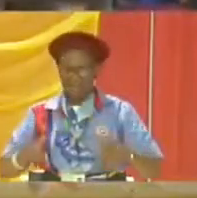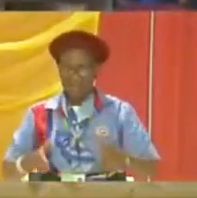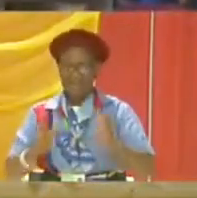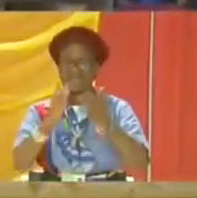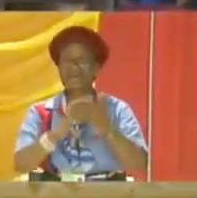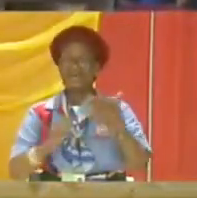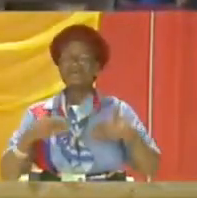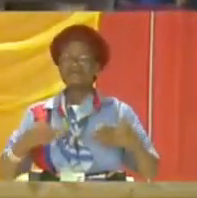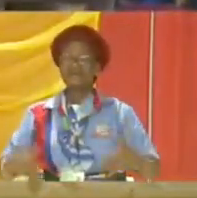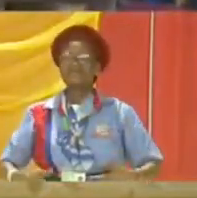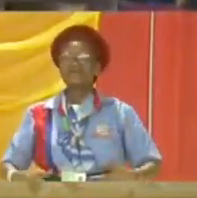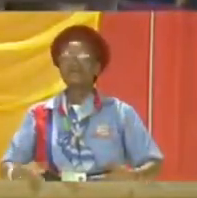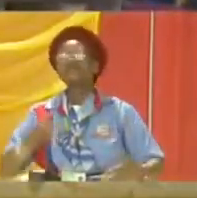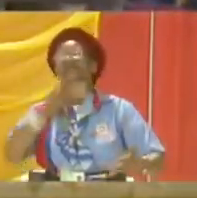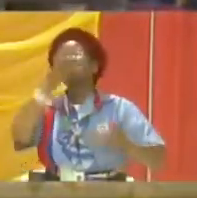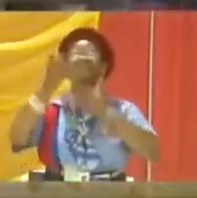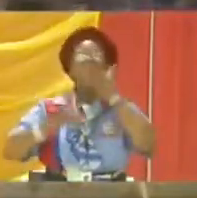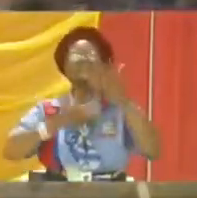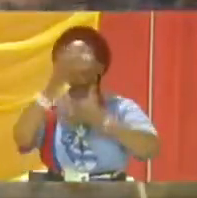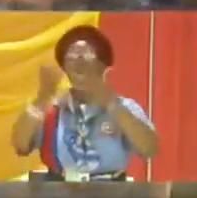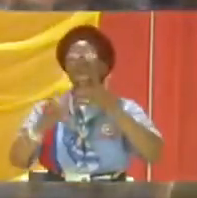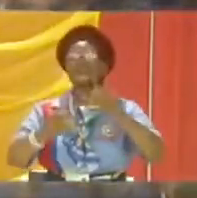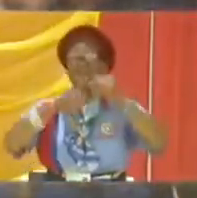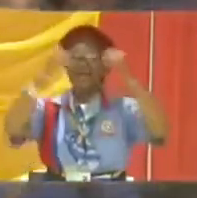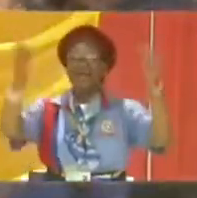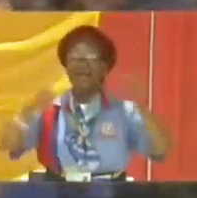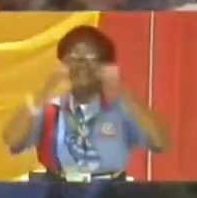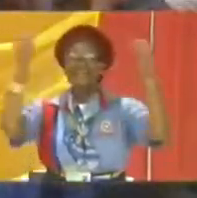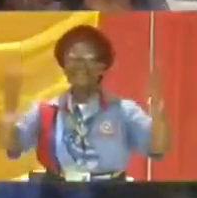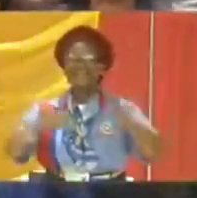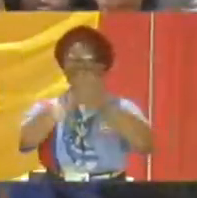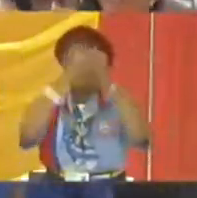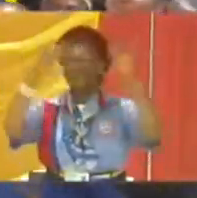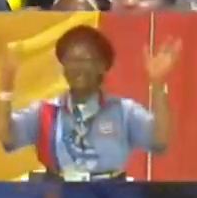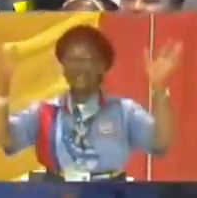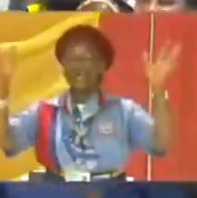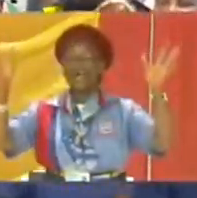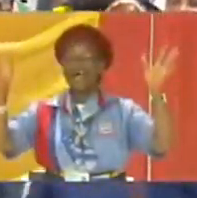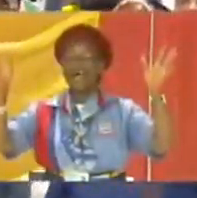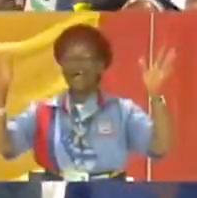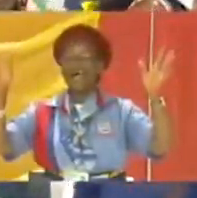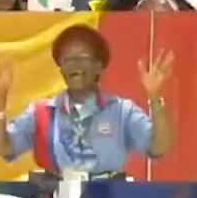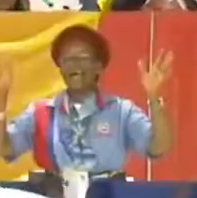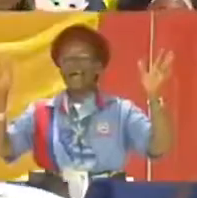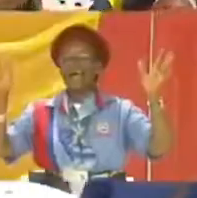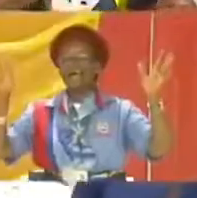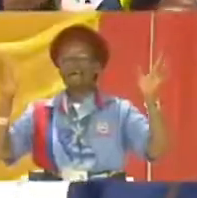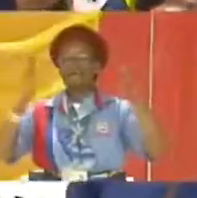Shout hallelujah. Yeah, ni kan ki hallelujah.